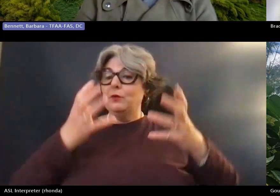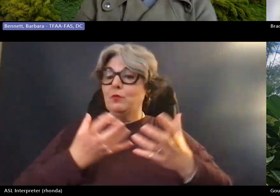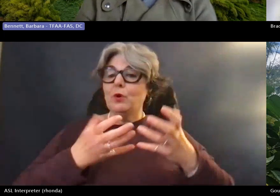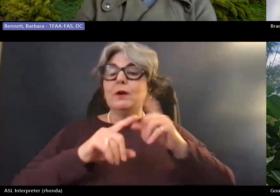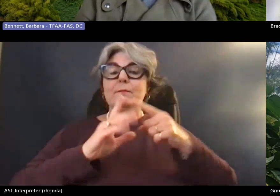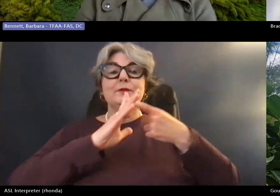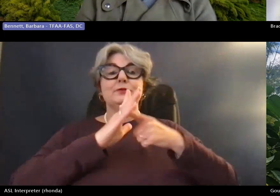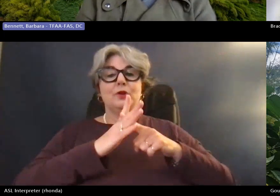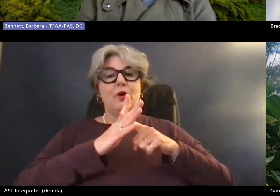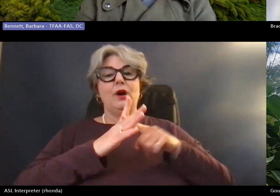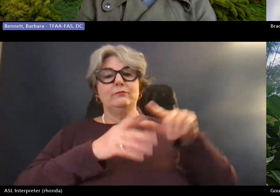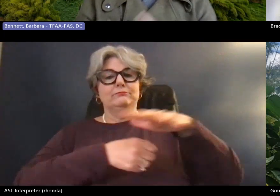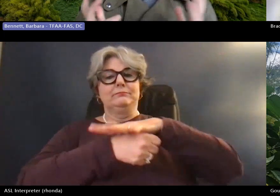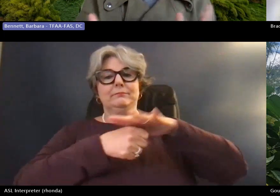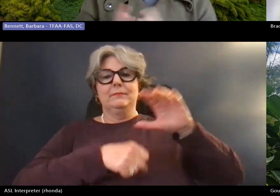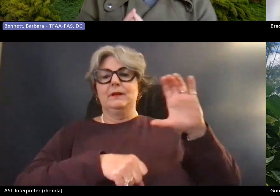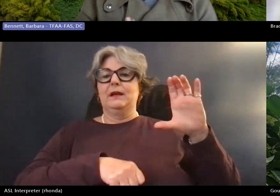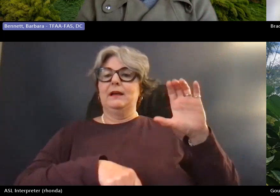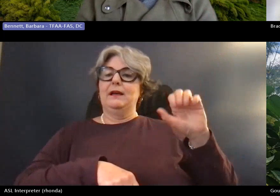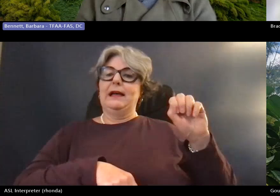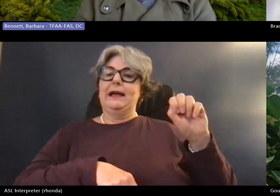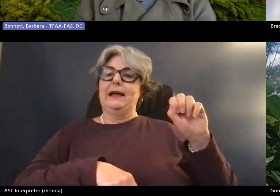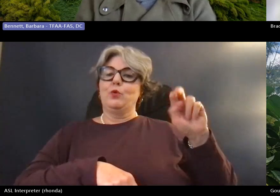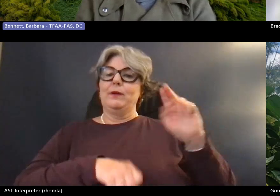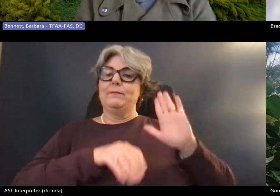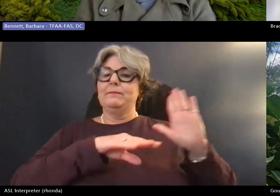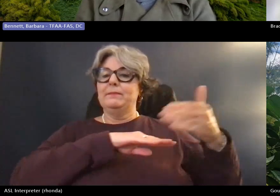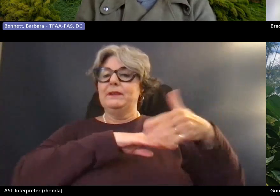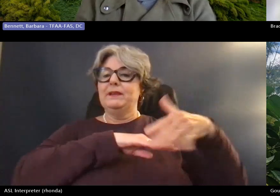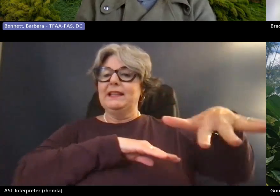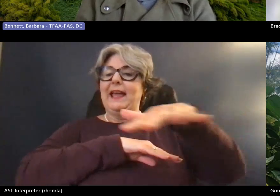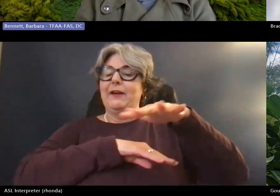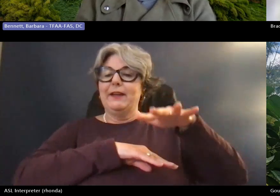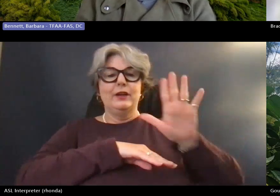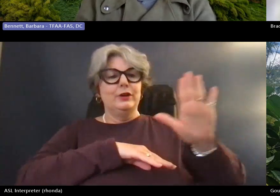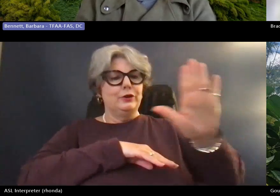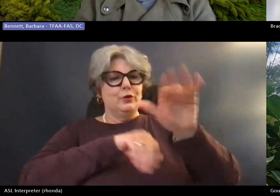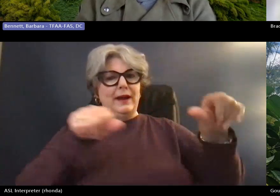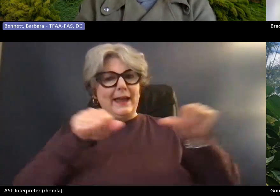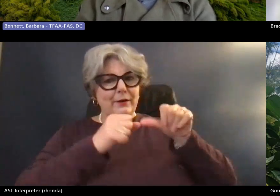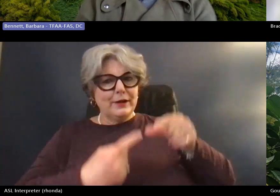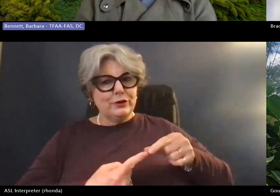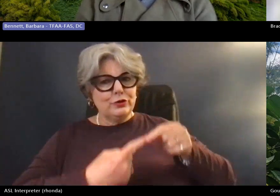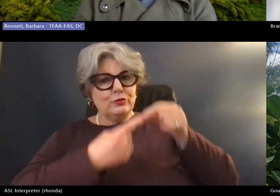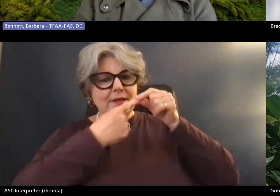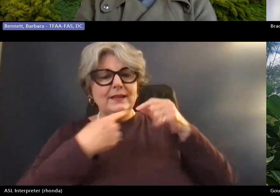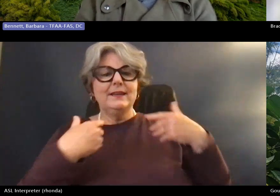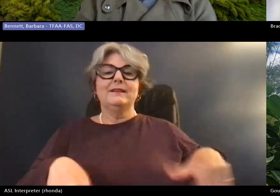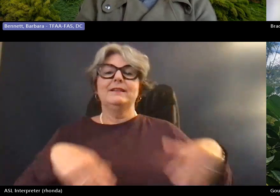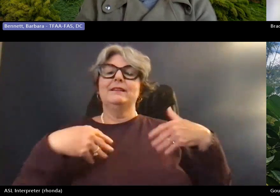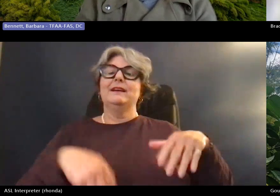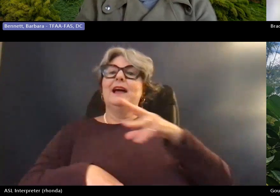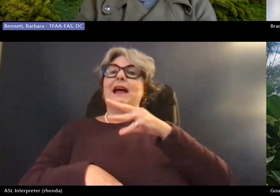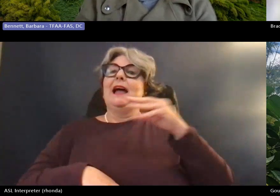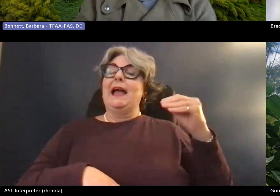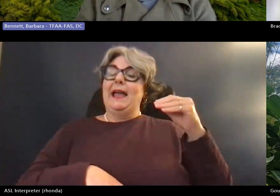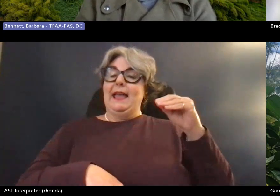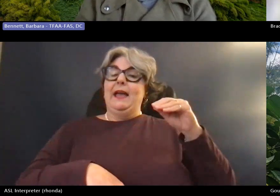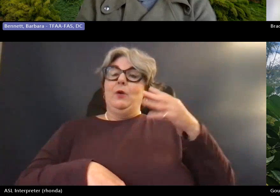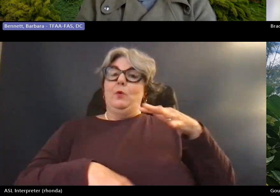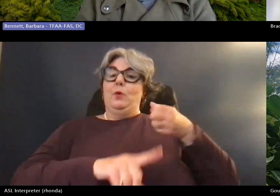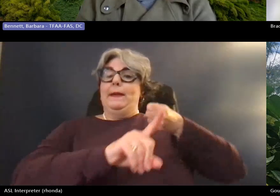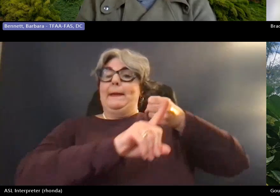start with the Caribbean. Your region is so unique in its on the impact of climate change